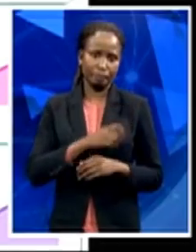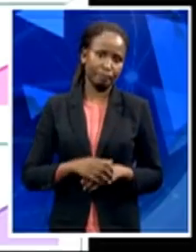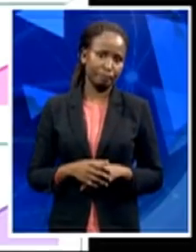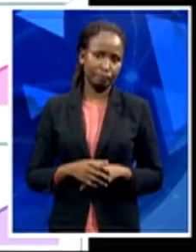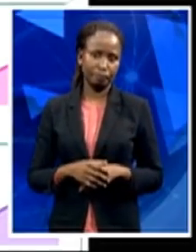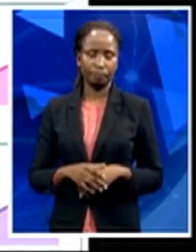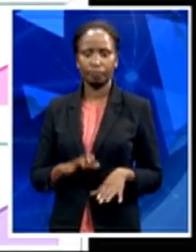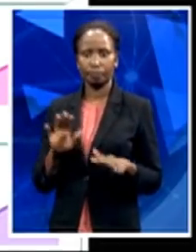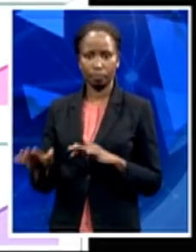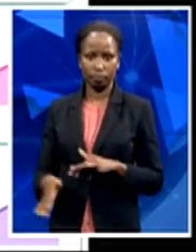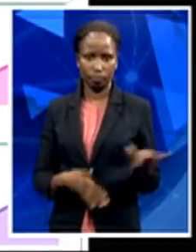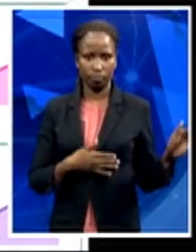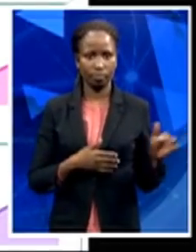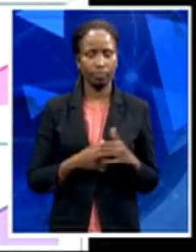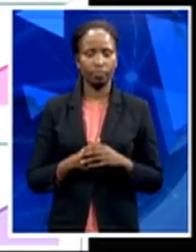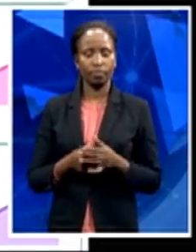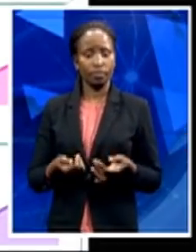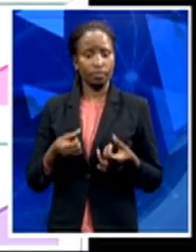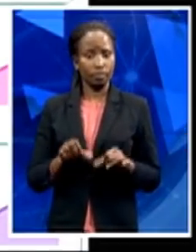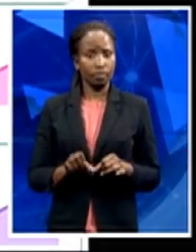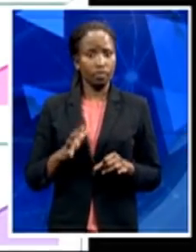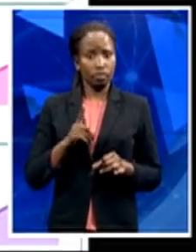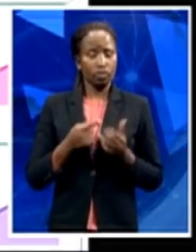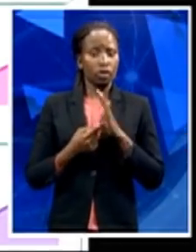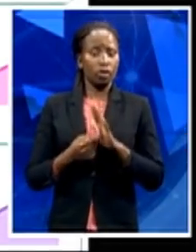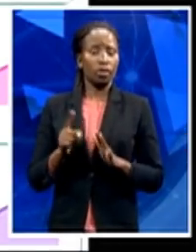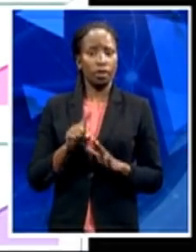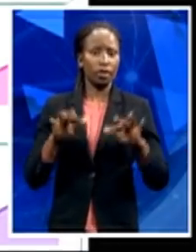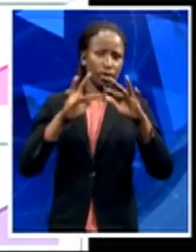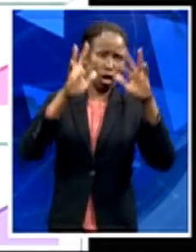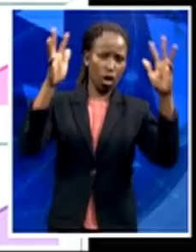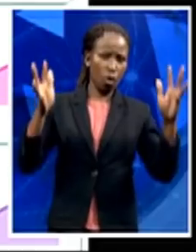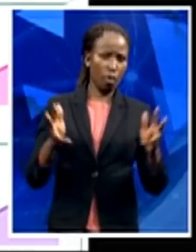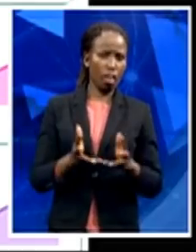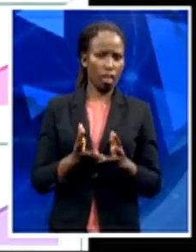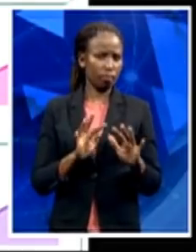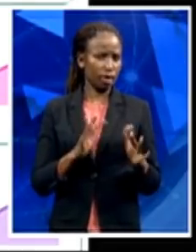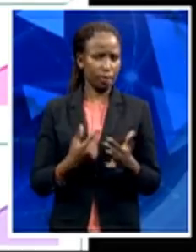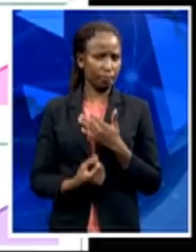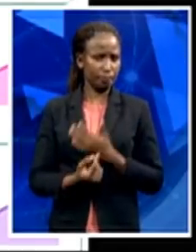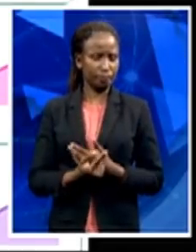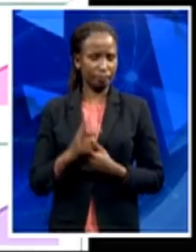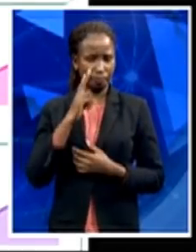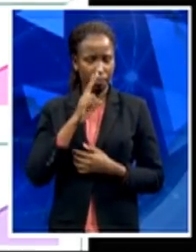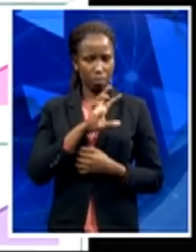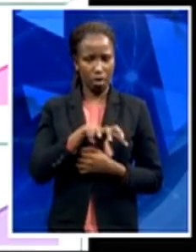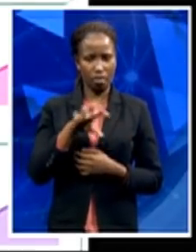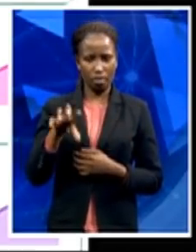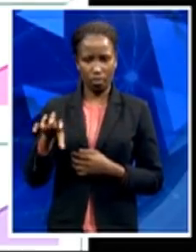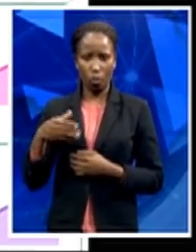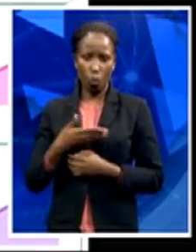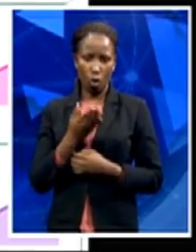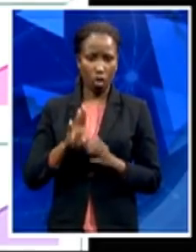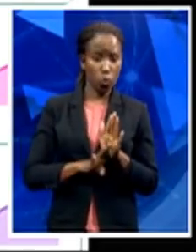in terms of the global picture, we can see that all provinces have ramped up their vaccinations. We